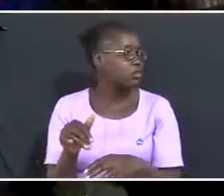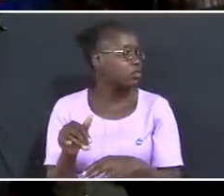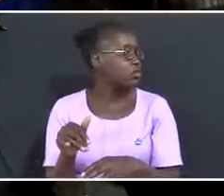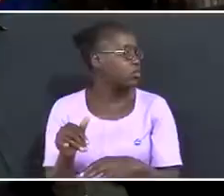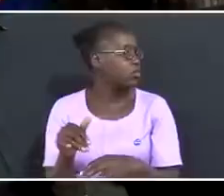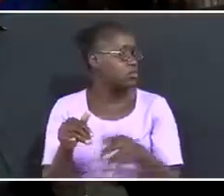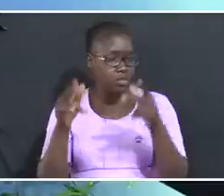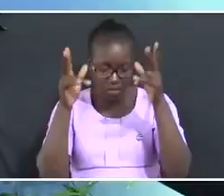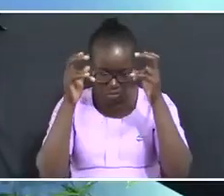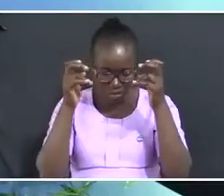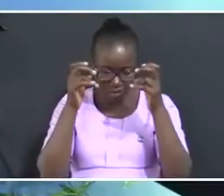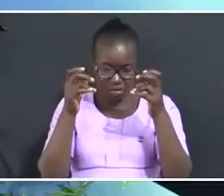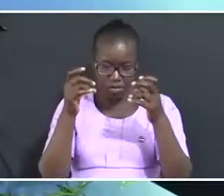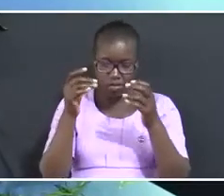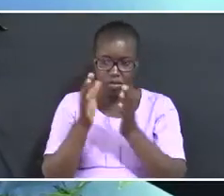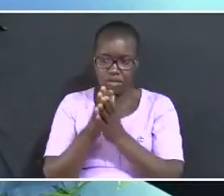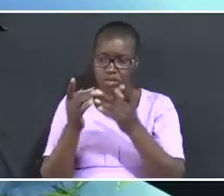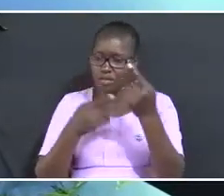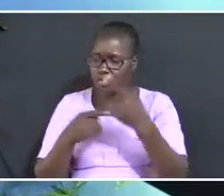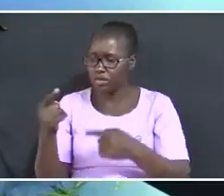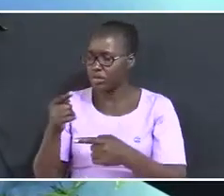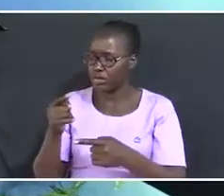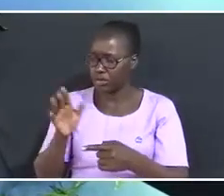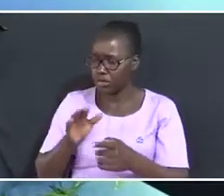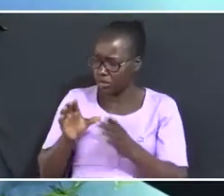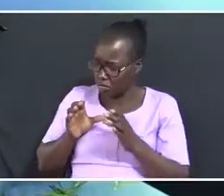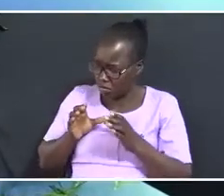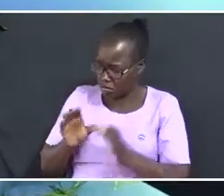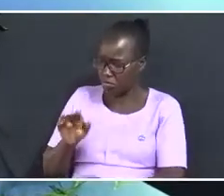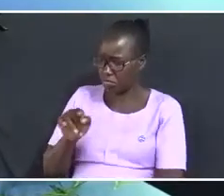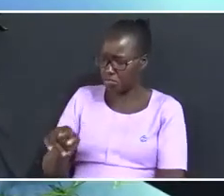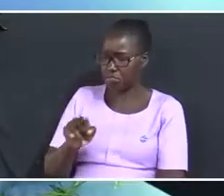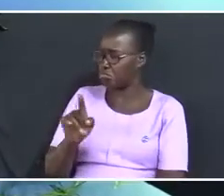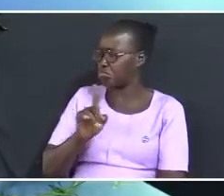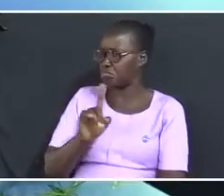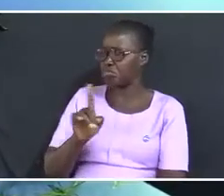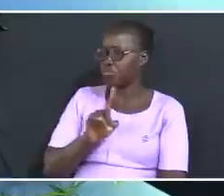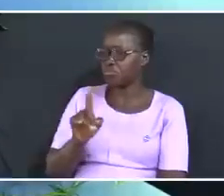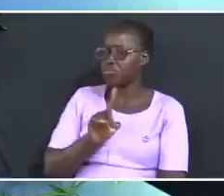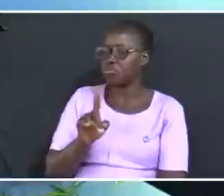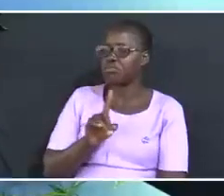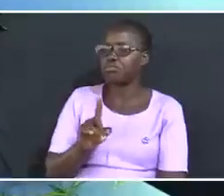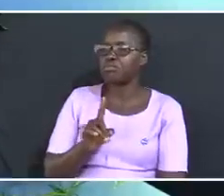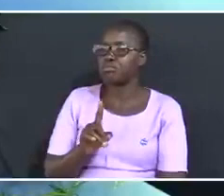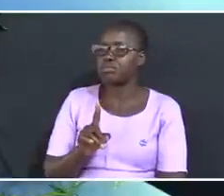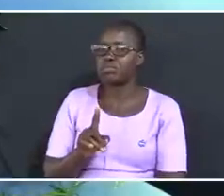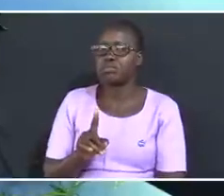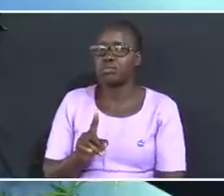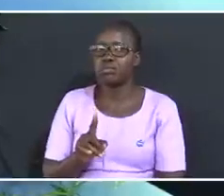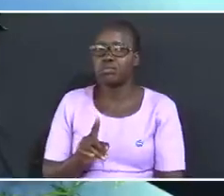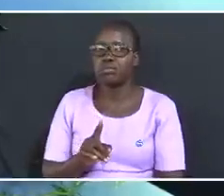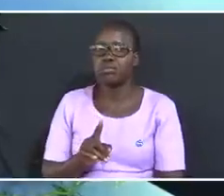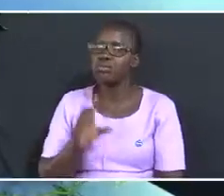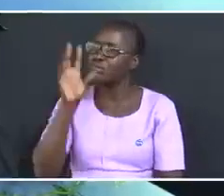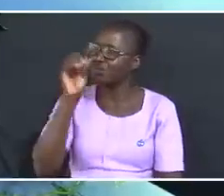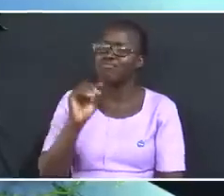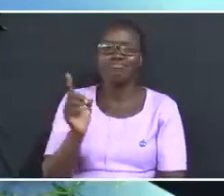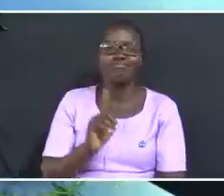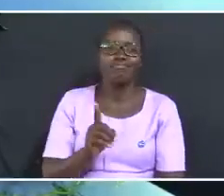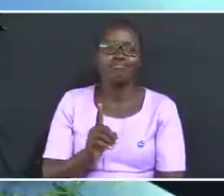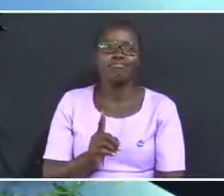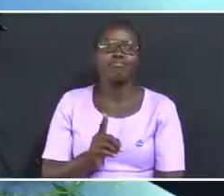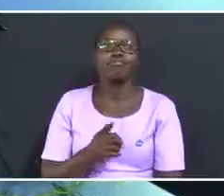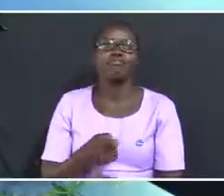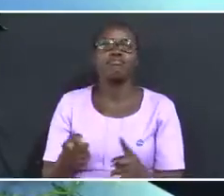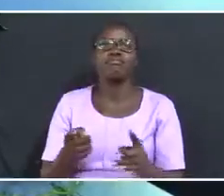the devil overpowered the woman and pushed her. He didn't pick the fruit and gave her. No, no, no, no.